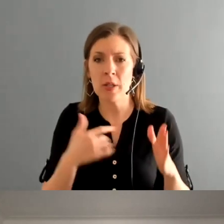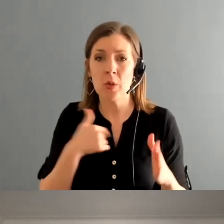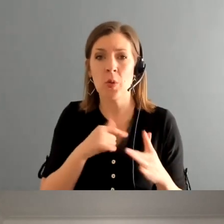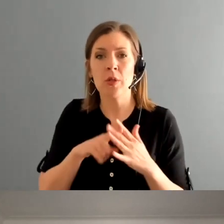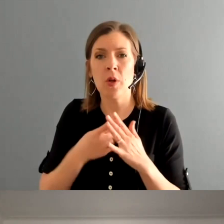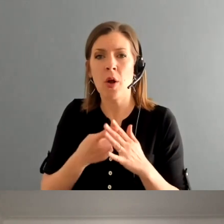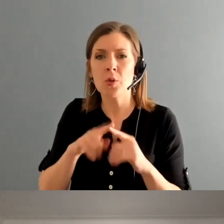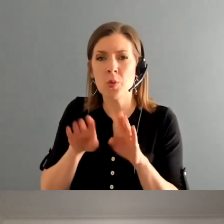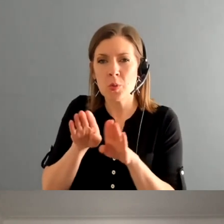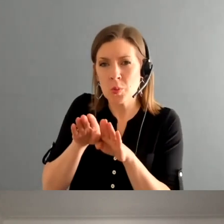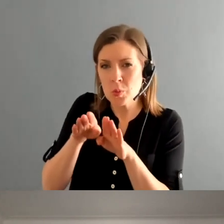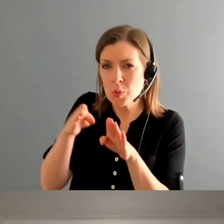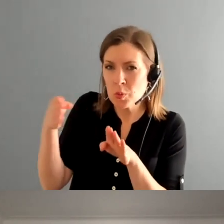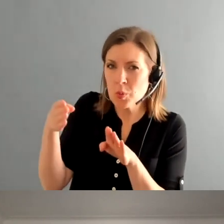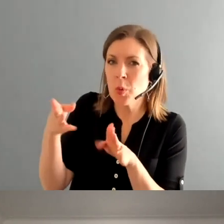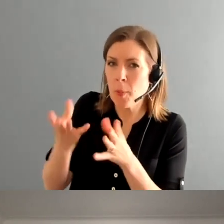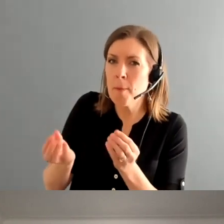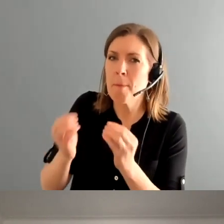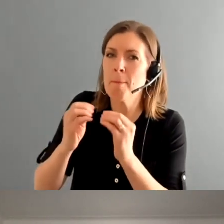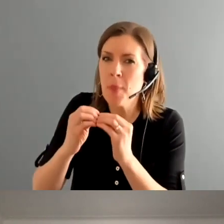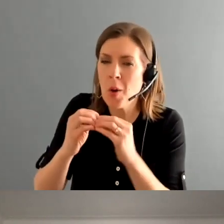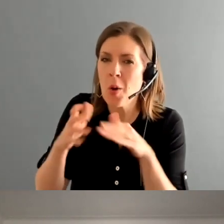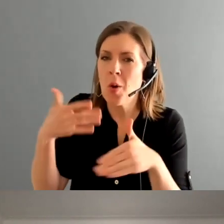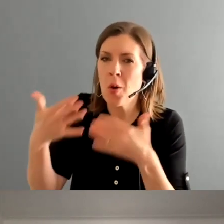to uncover more